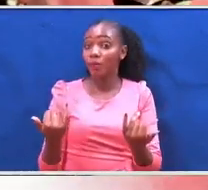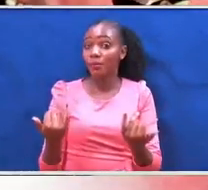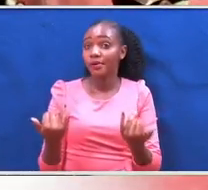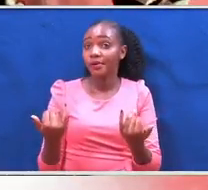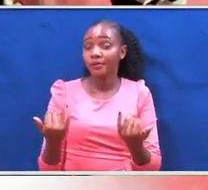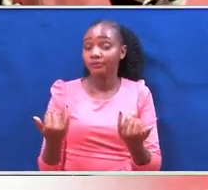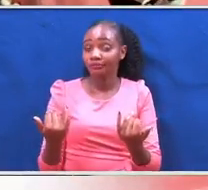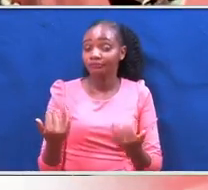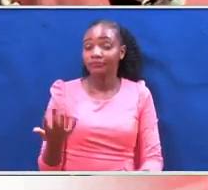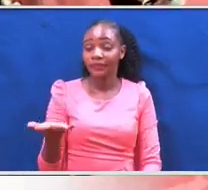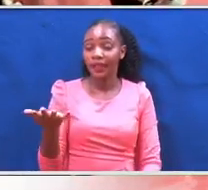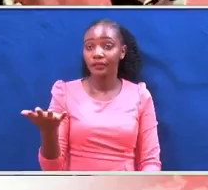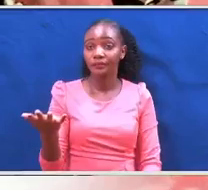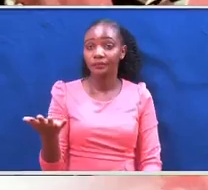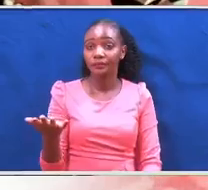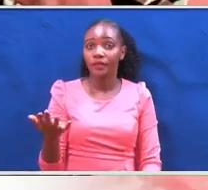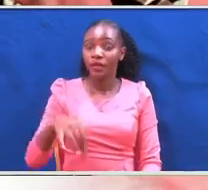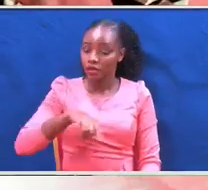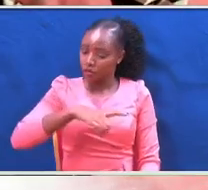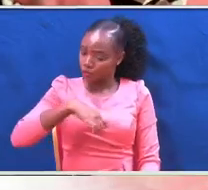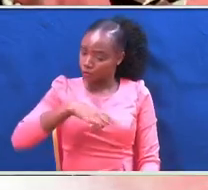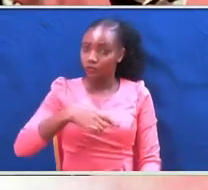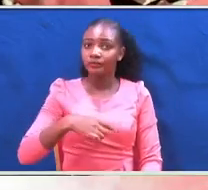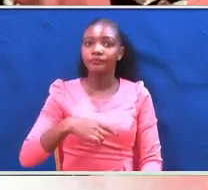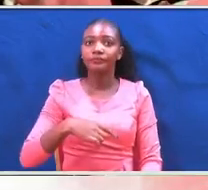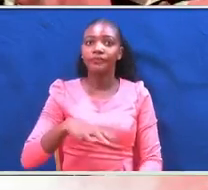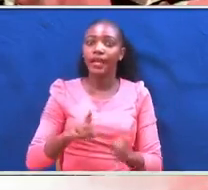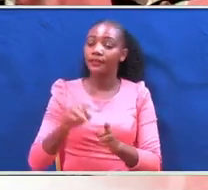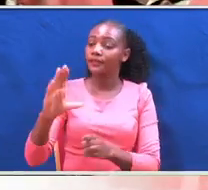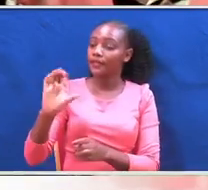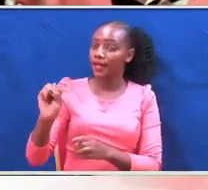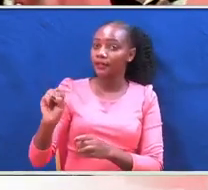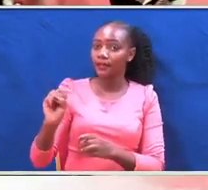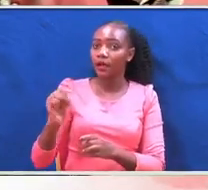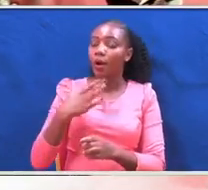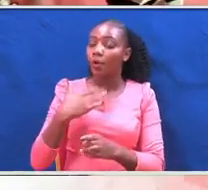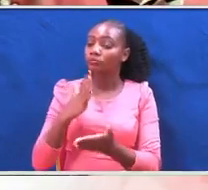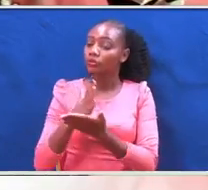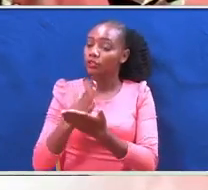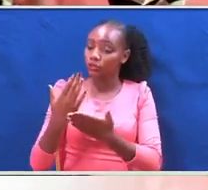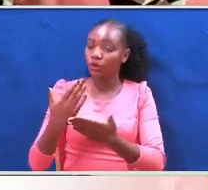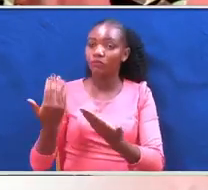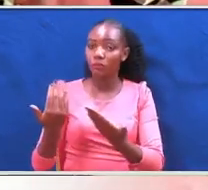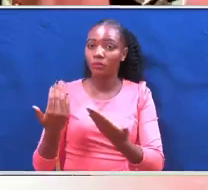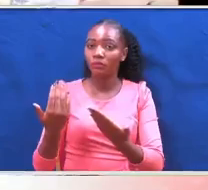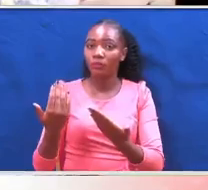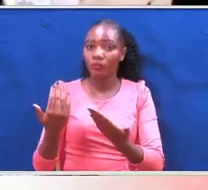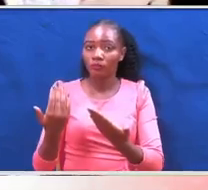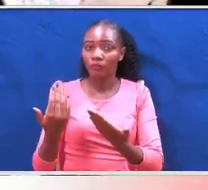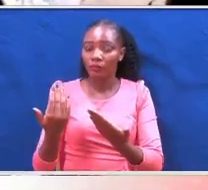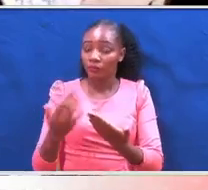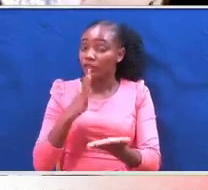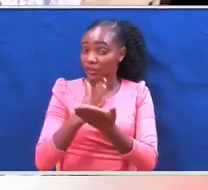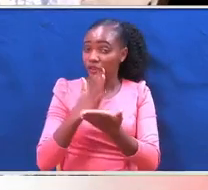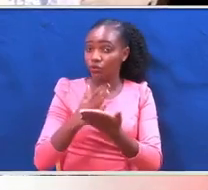that we are breaking with the CS is for the station house or the police division house. It's true,